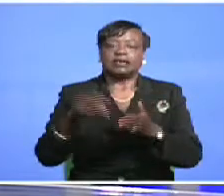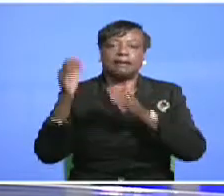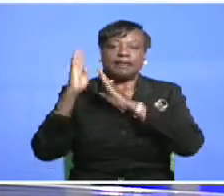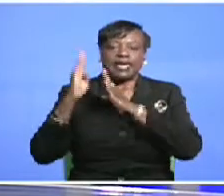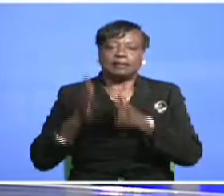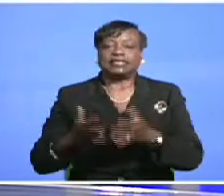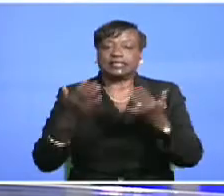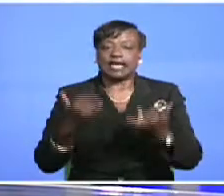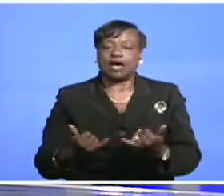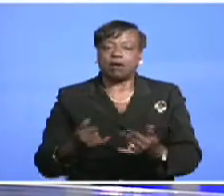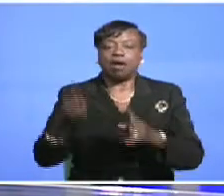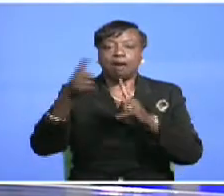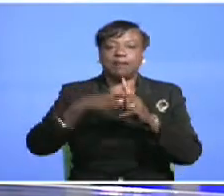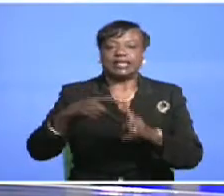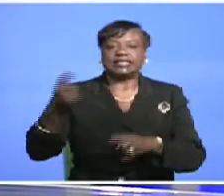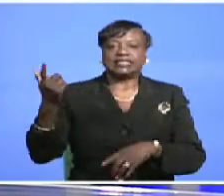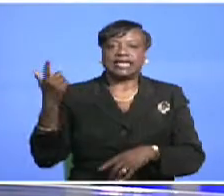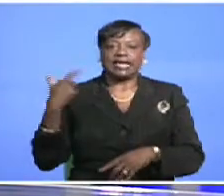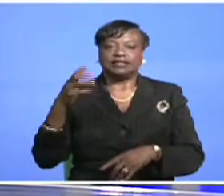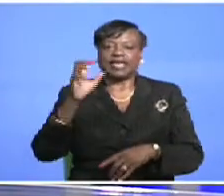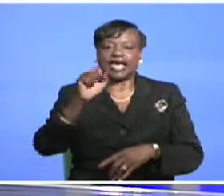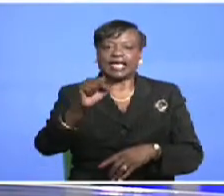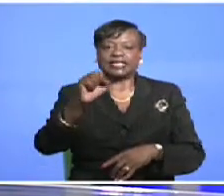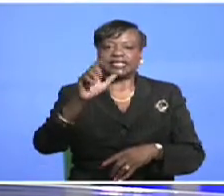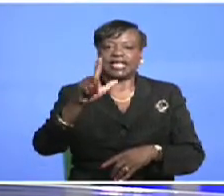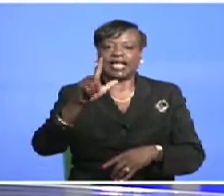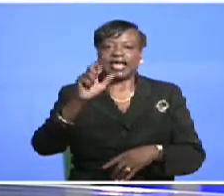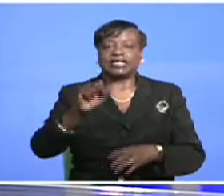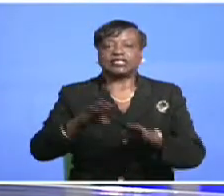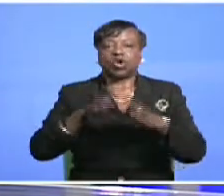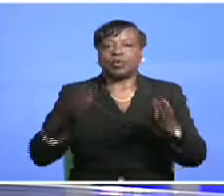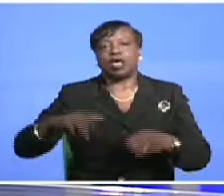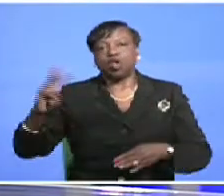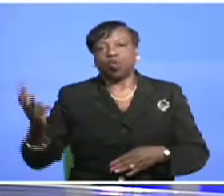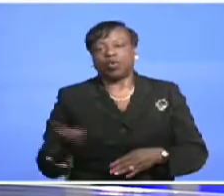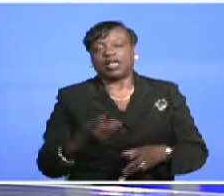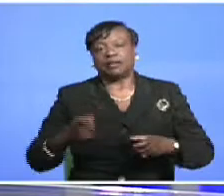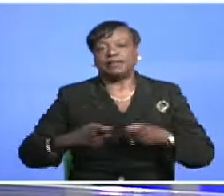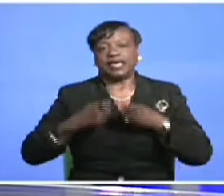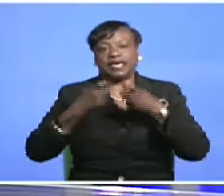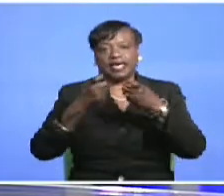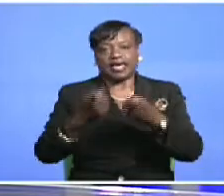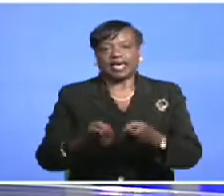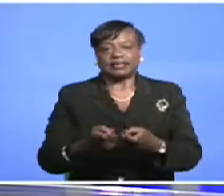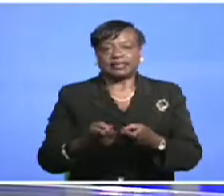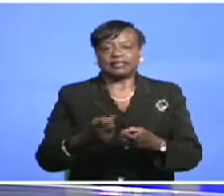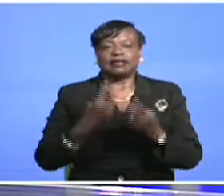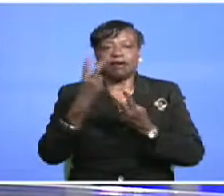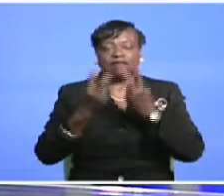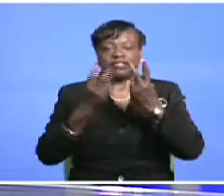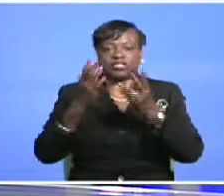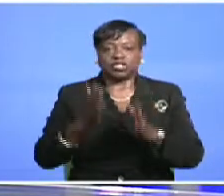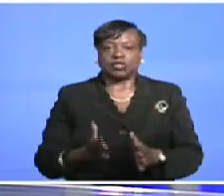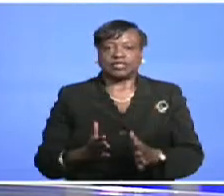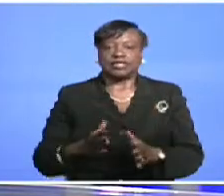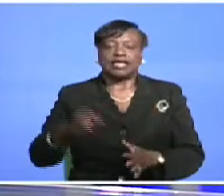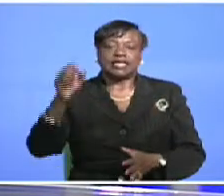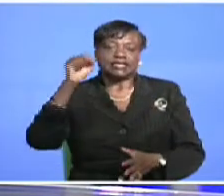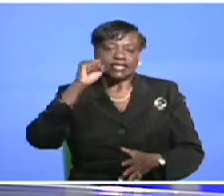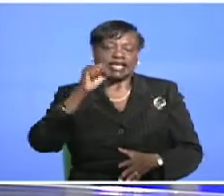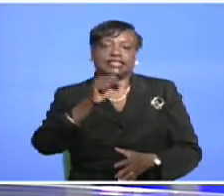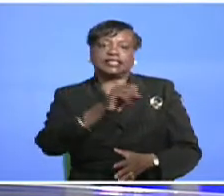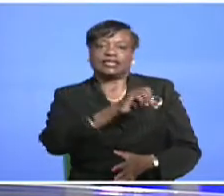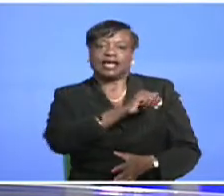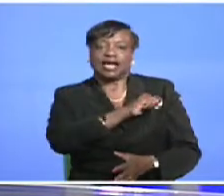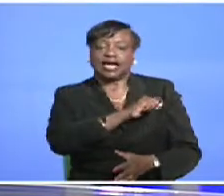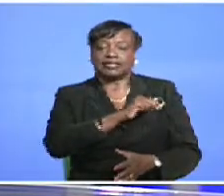the SLS is open and welcoming guests. Tonight, Siesca Adderley gives a look into the SLS Baha Mar ahead of